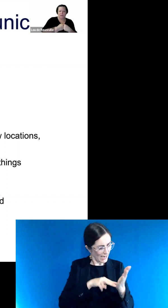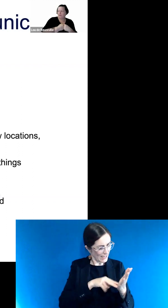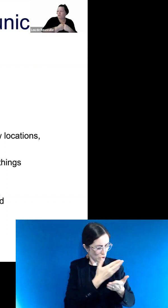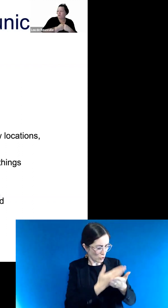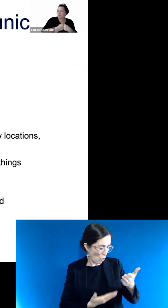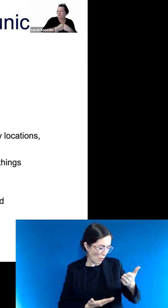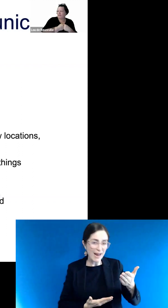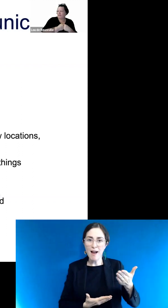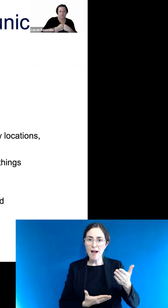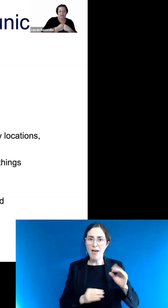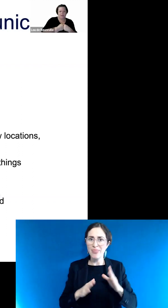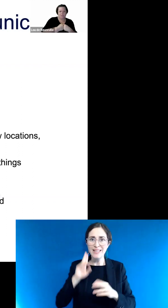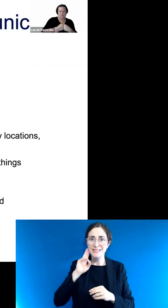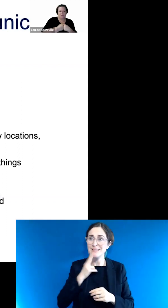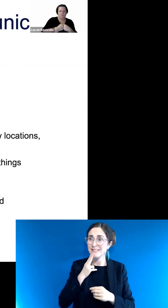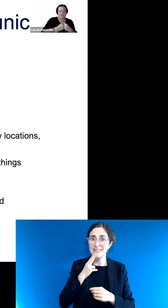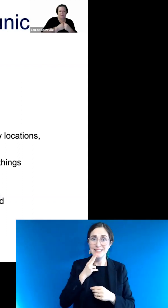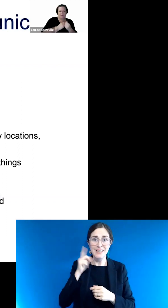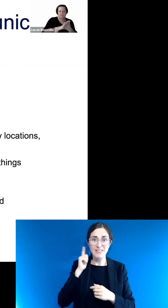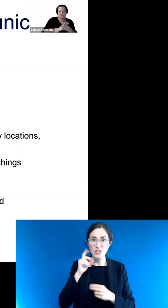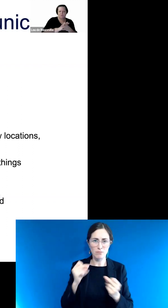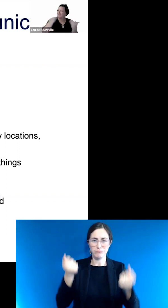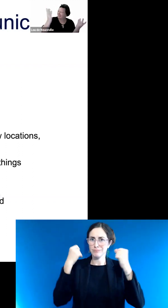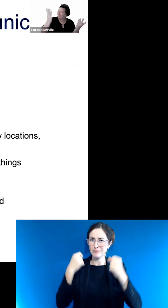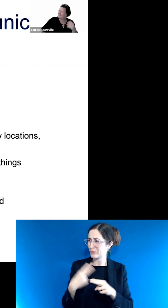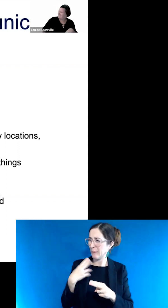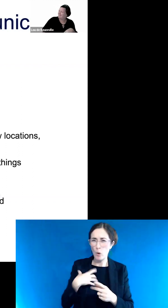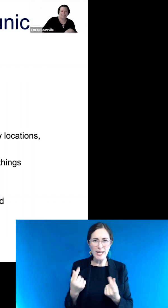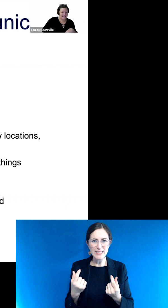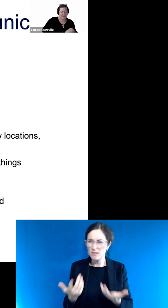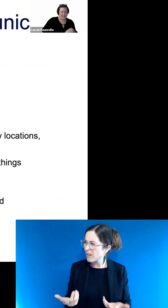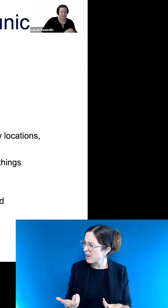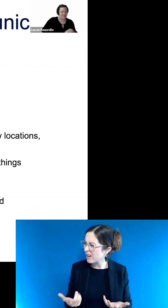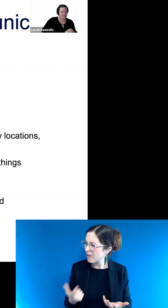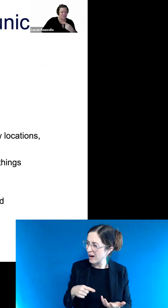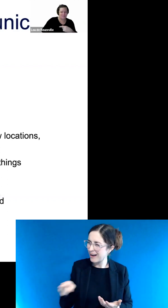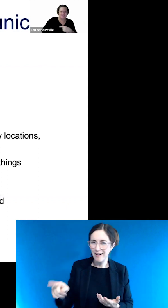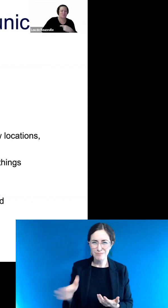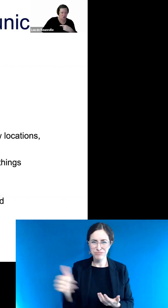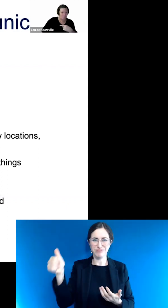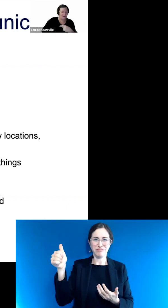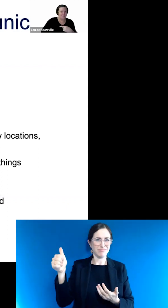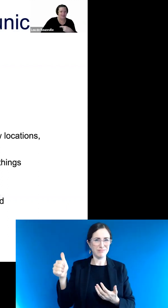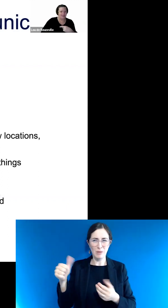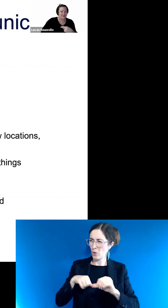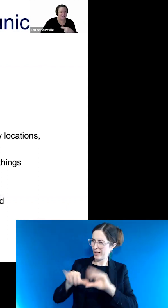story and then turn and a deaf teacher aide will just go, or sign this. And I'll be like, damn,